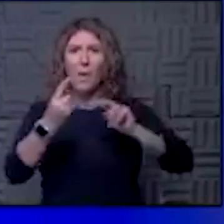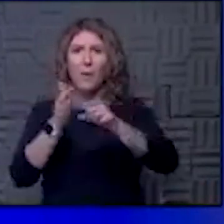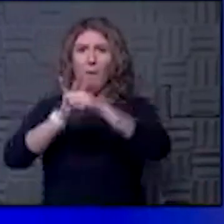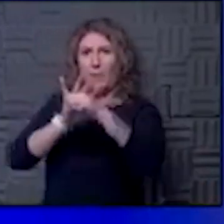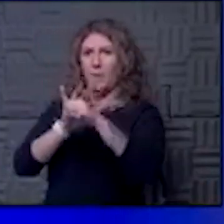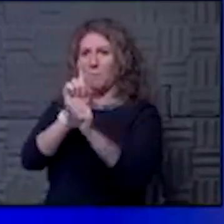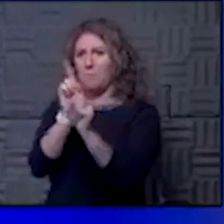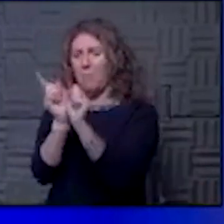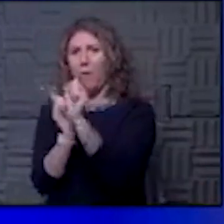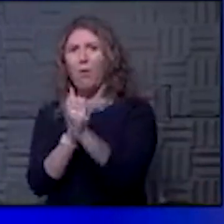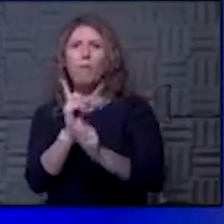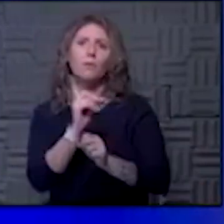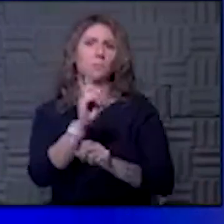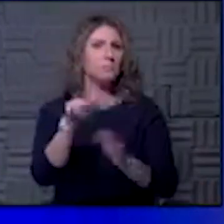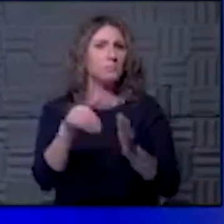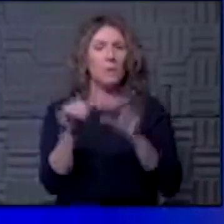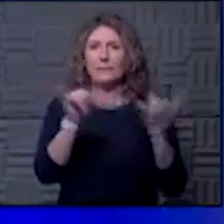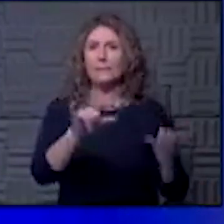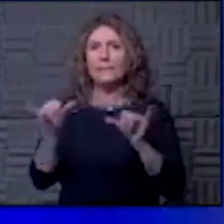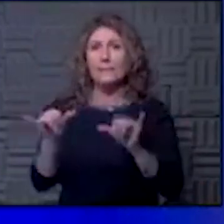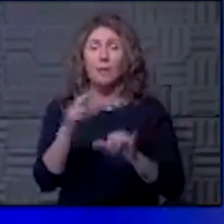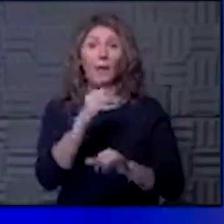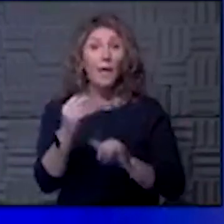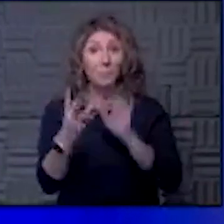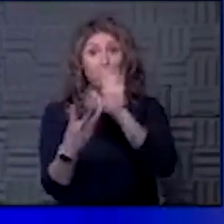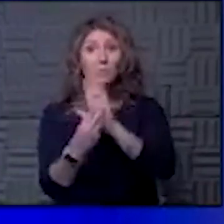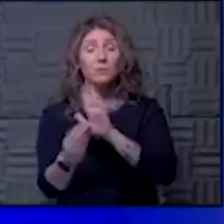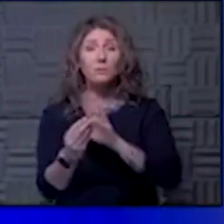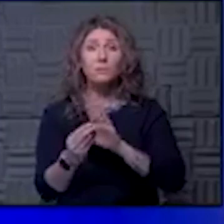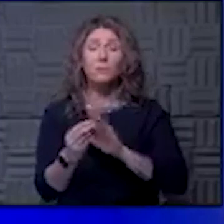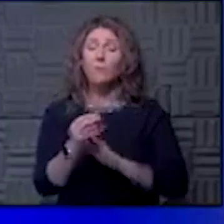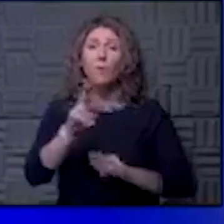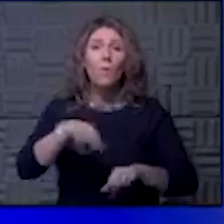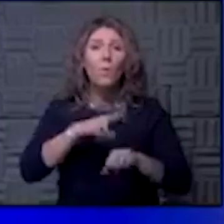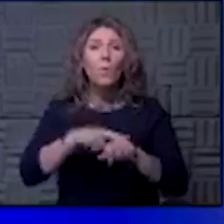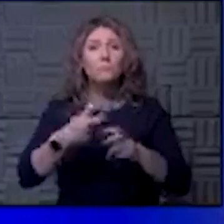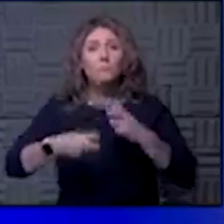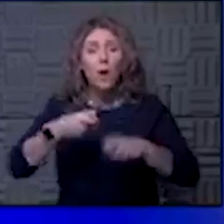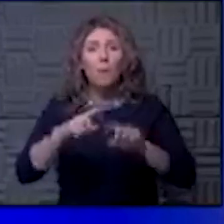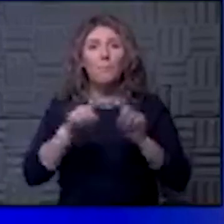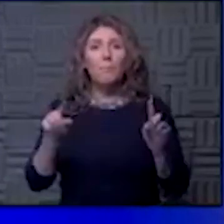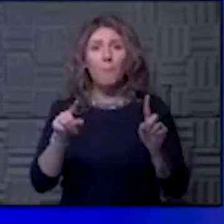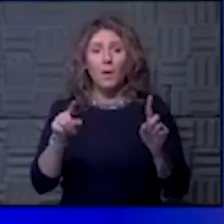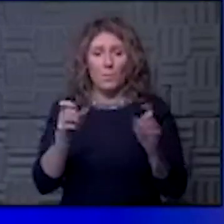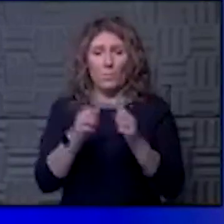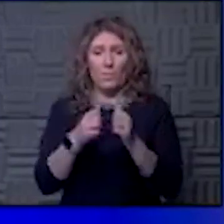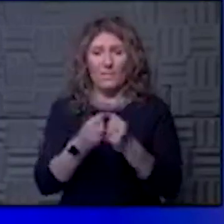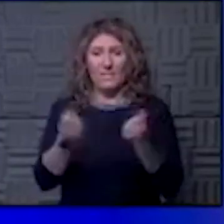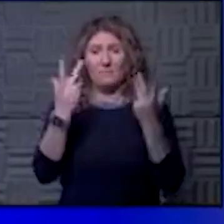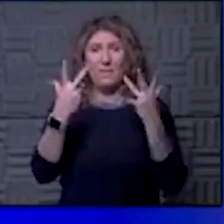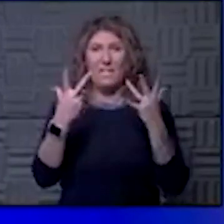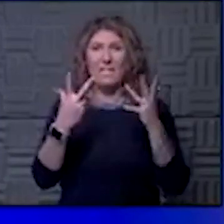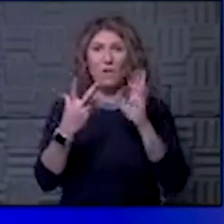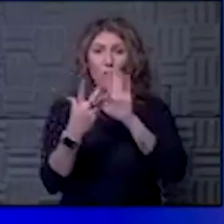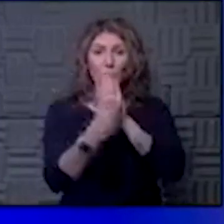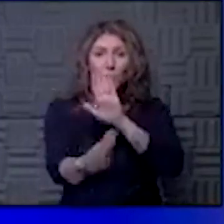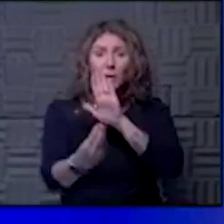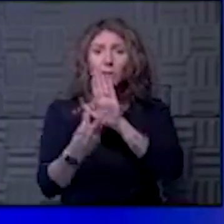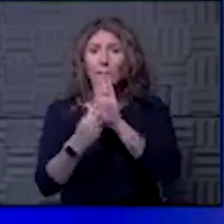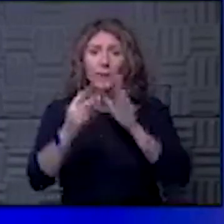are always a problem and need to be accounted for. But right now, with as many mutations in the